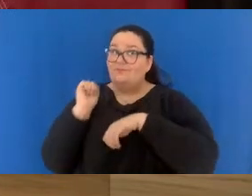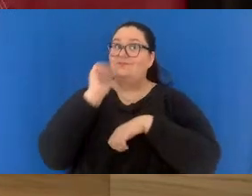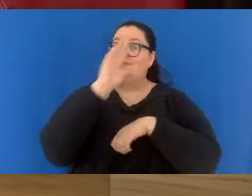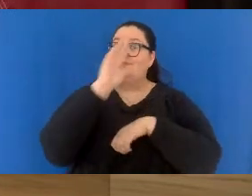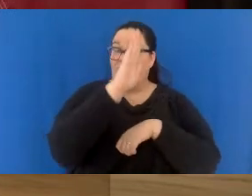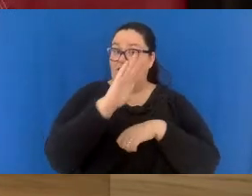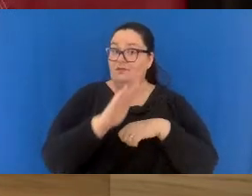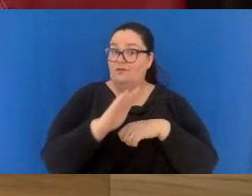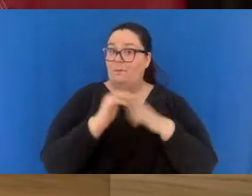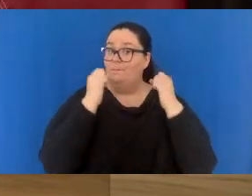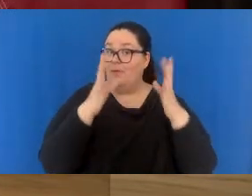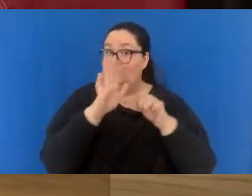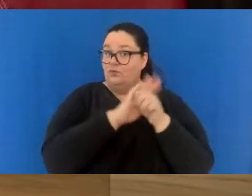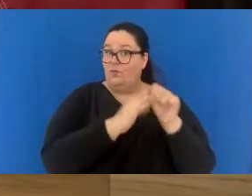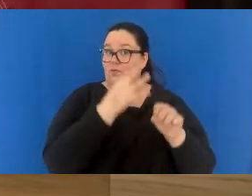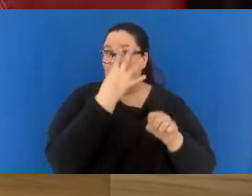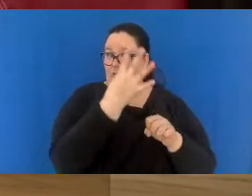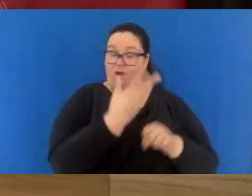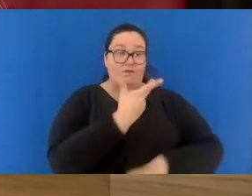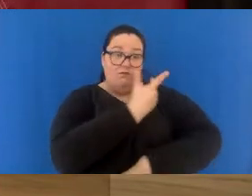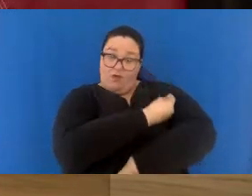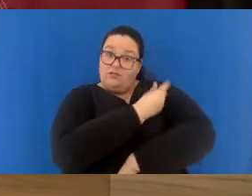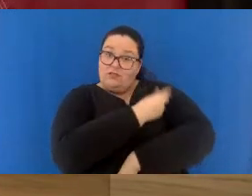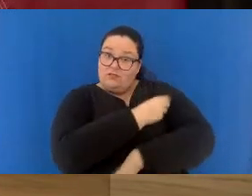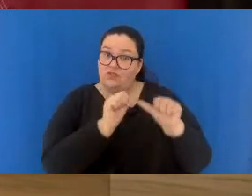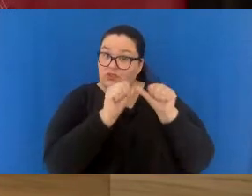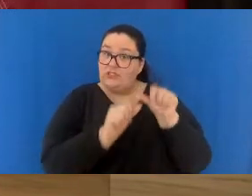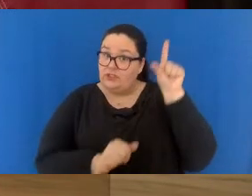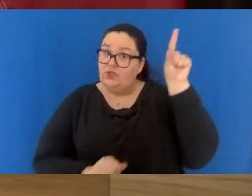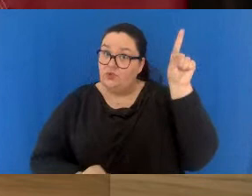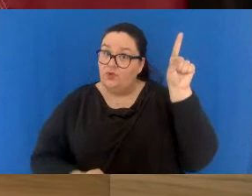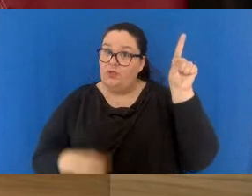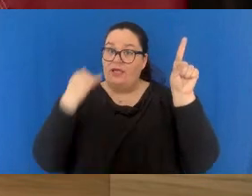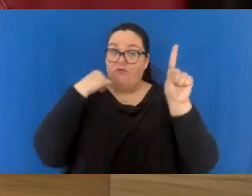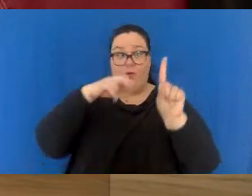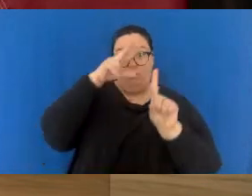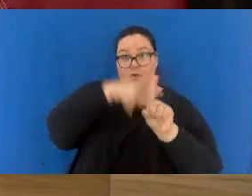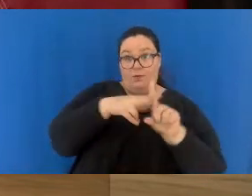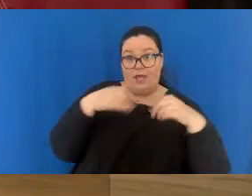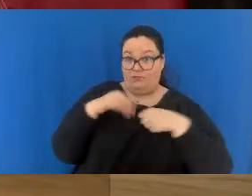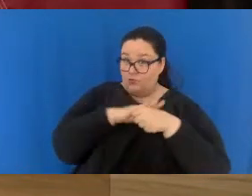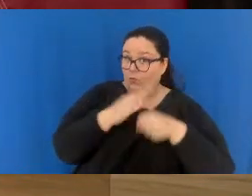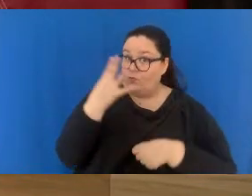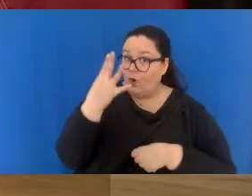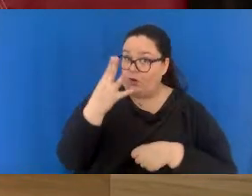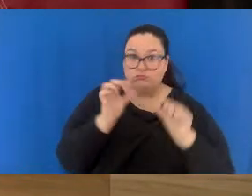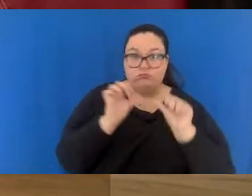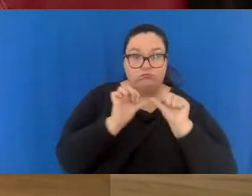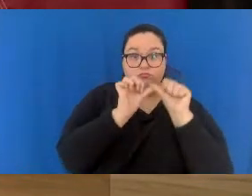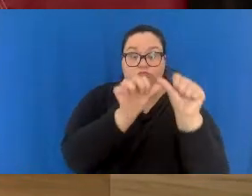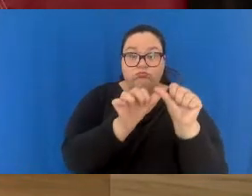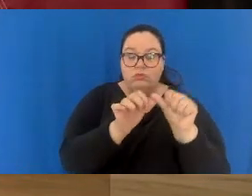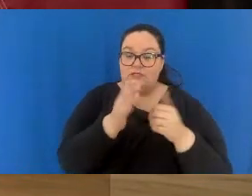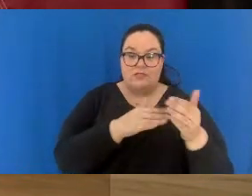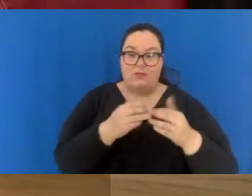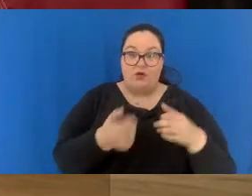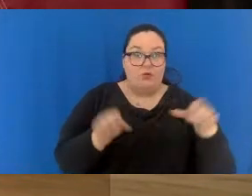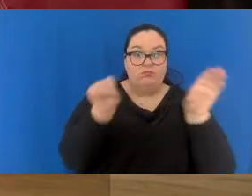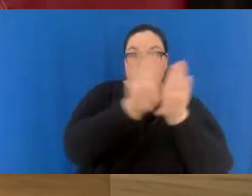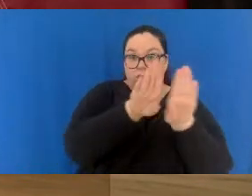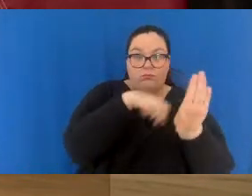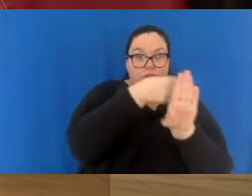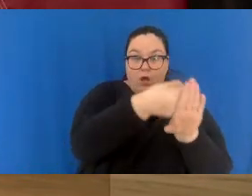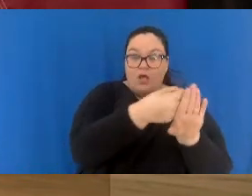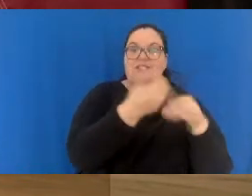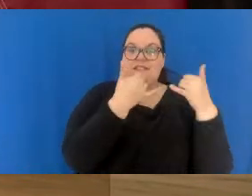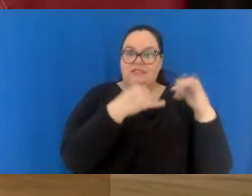will continue through the lockdown, so if you have made an appointment, please go to it and get vaccinated. Vaccinations will help